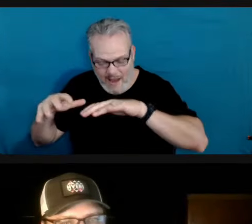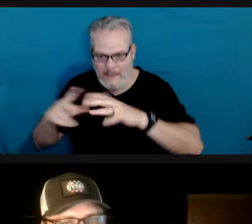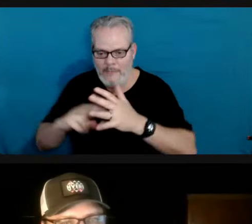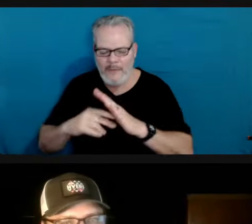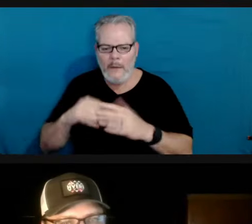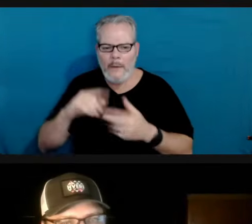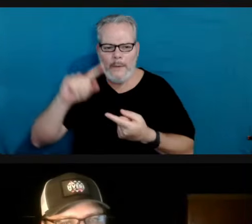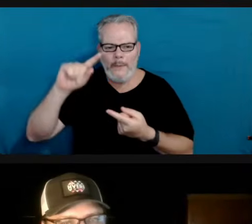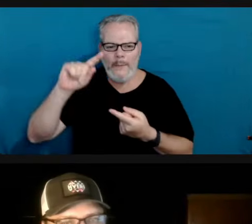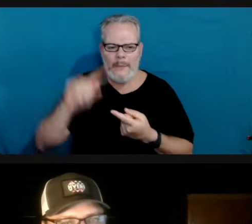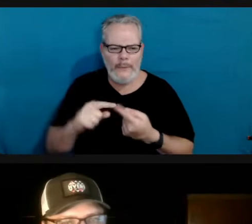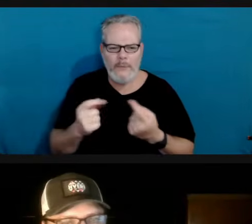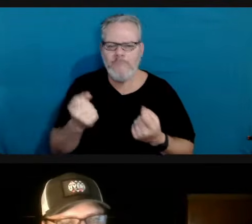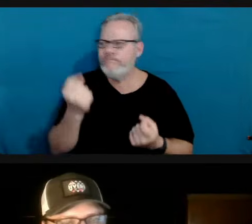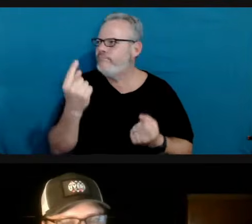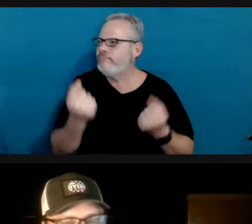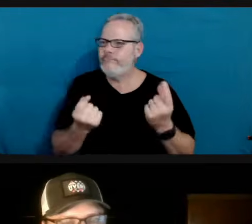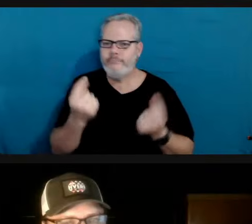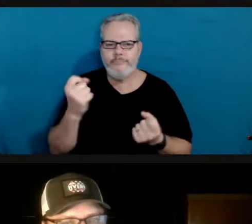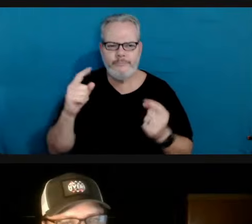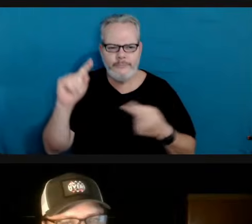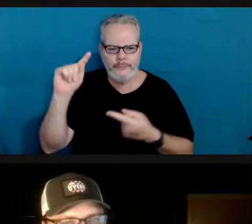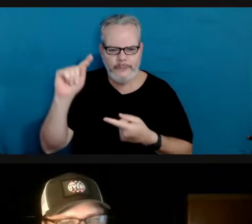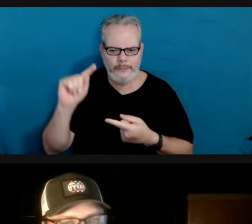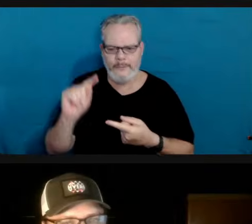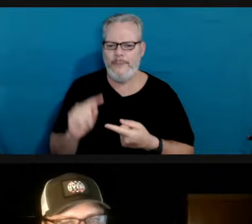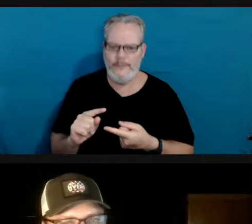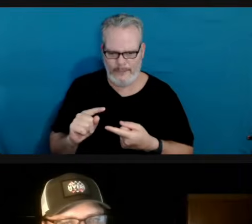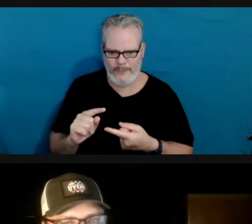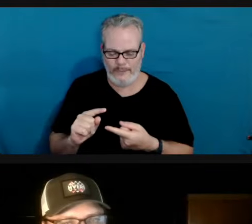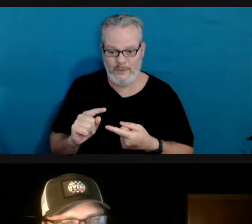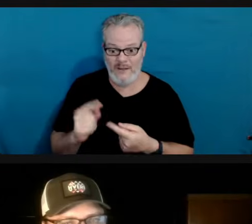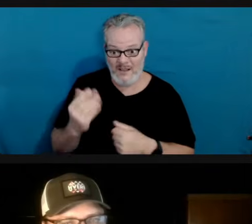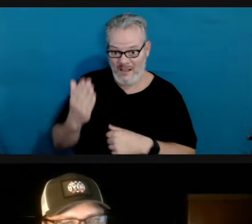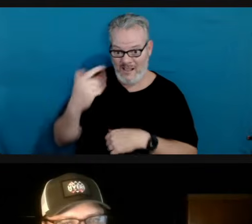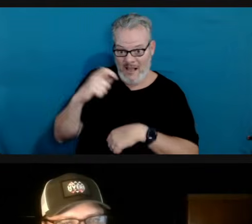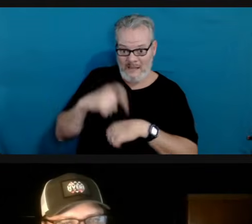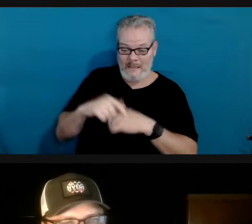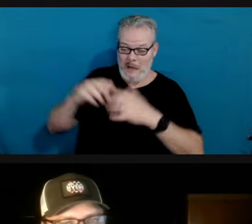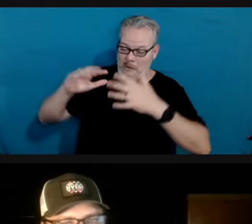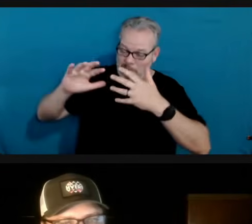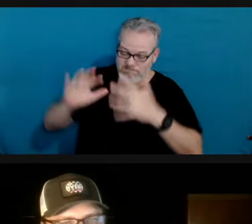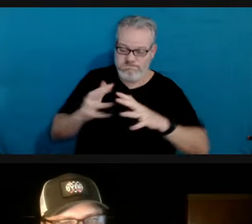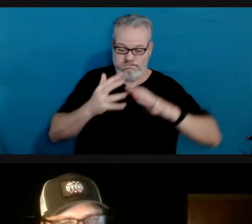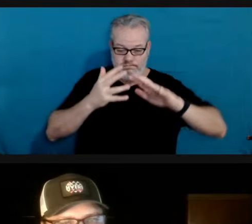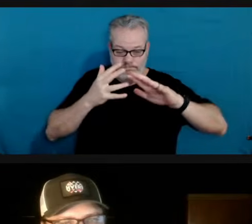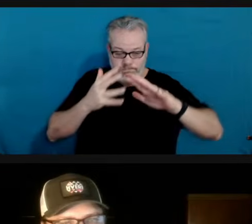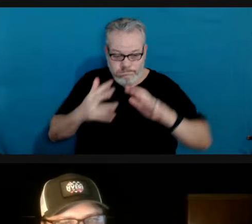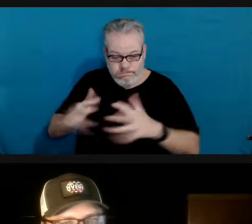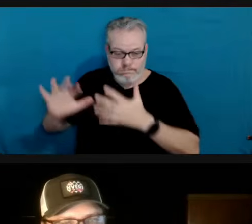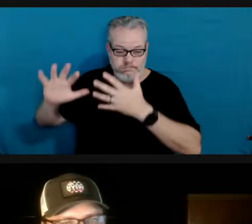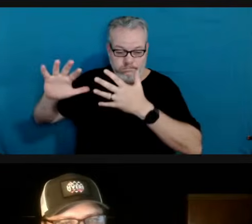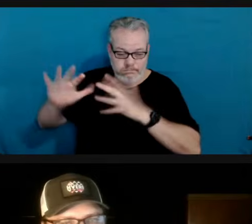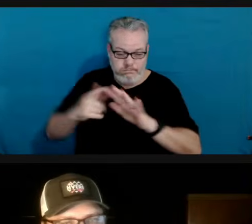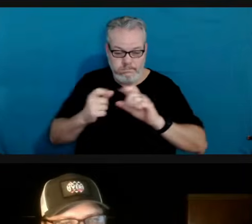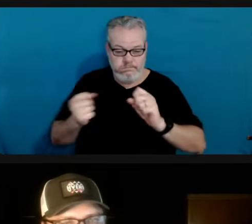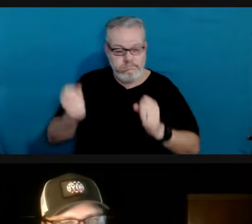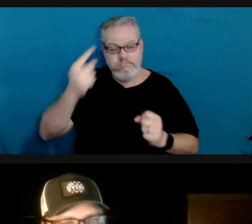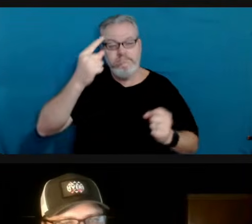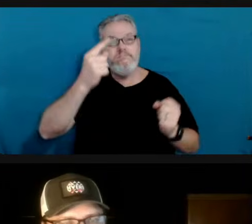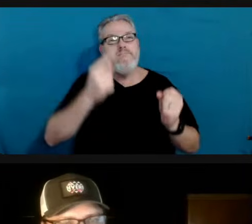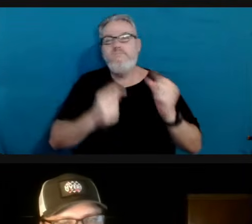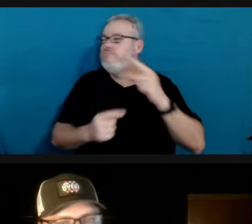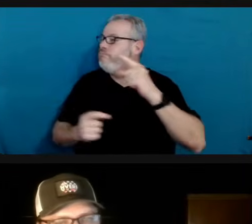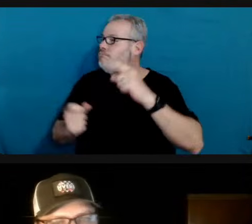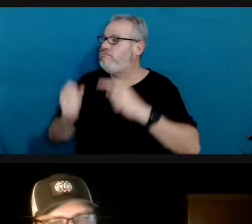distribution because of that really amplified effect of the wind. Right? So the wind is one of the more important things